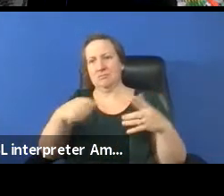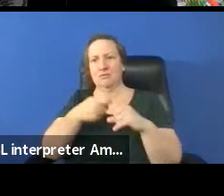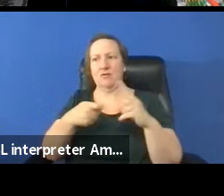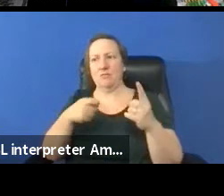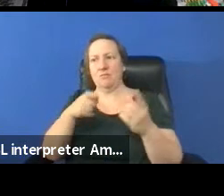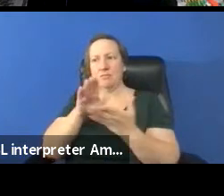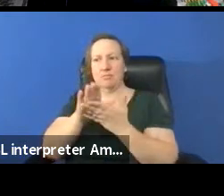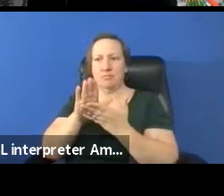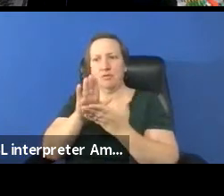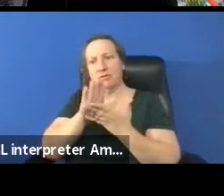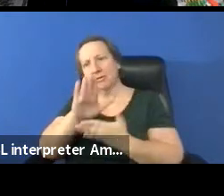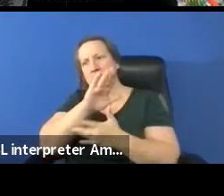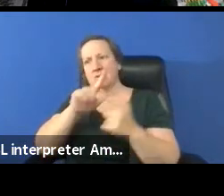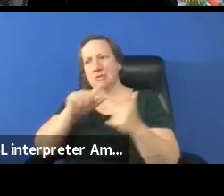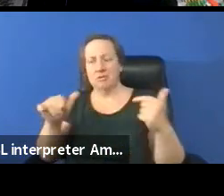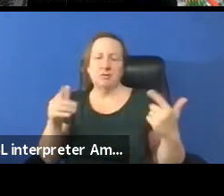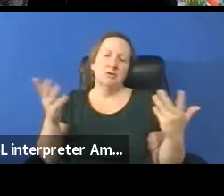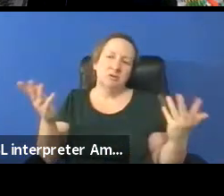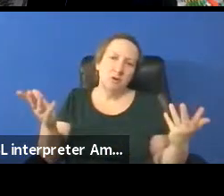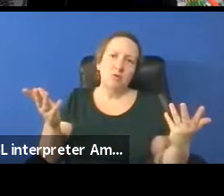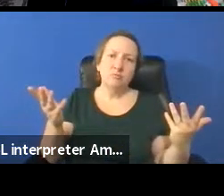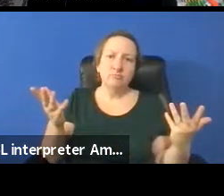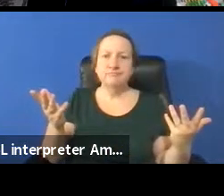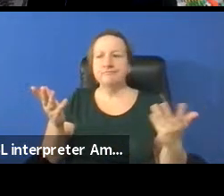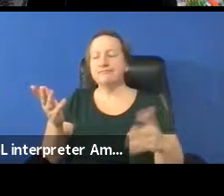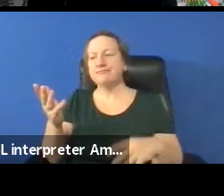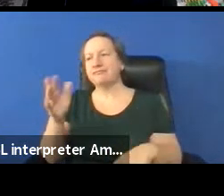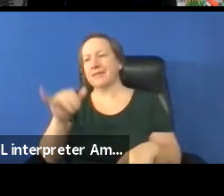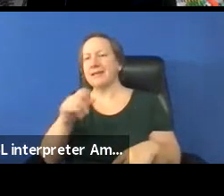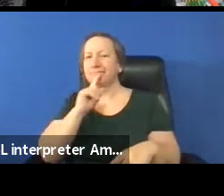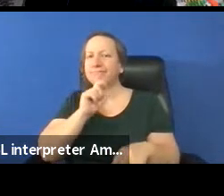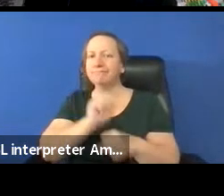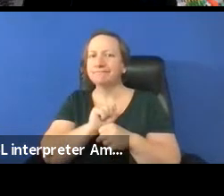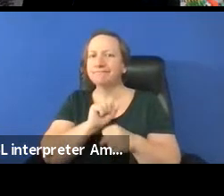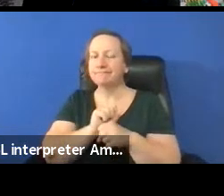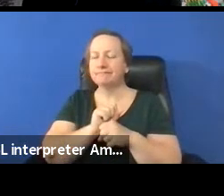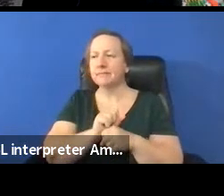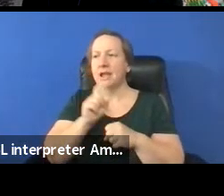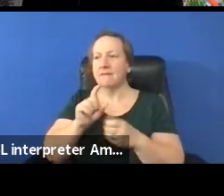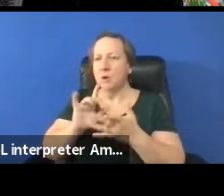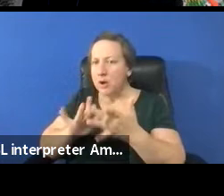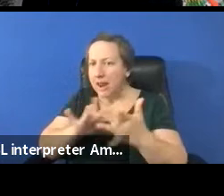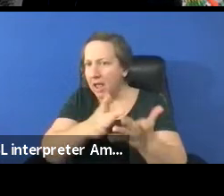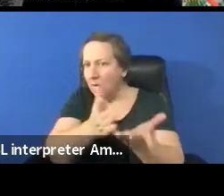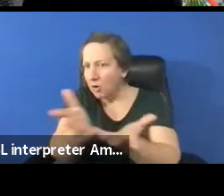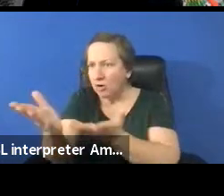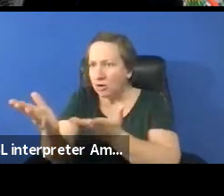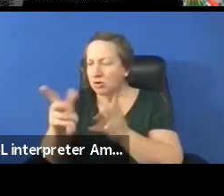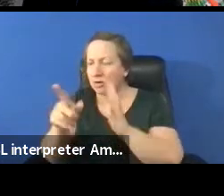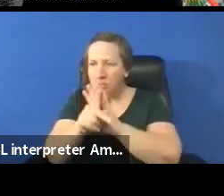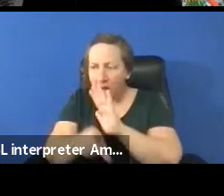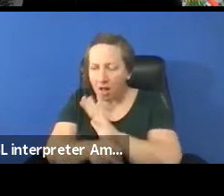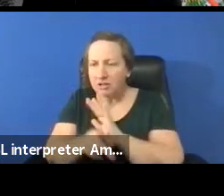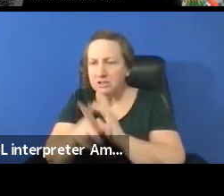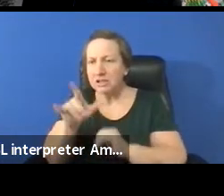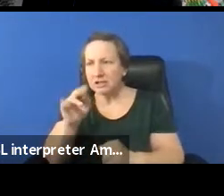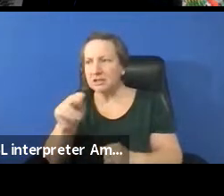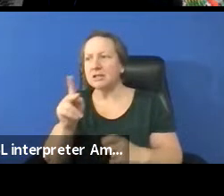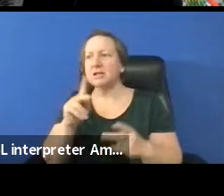institution, and so on and so forth. So that's where I think really going into our networks, I think about Policy Link, I think